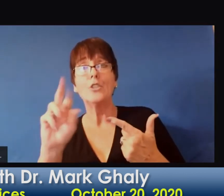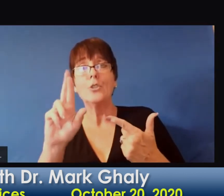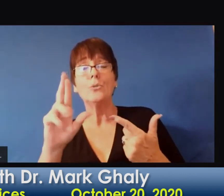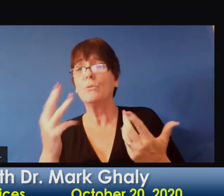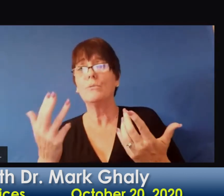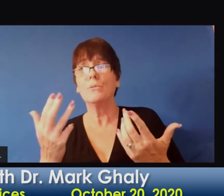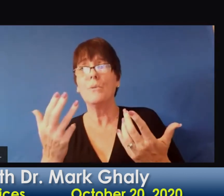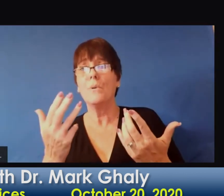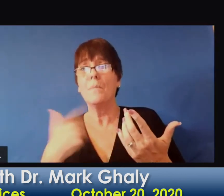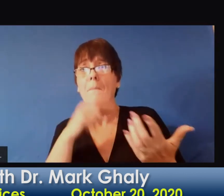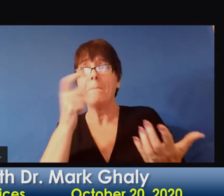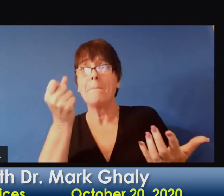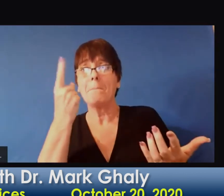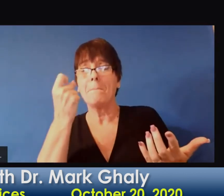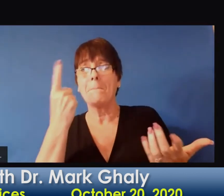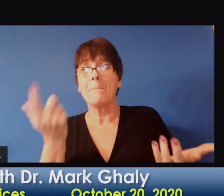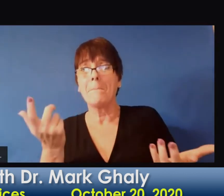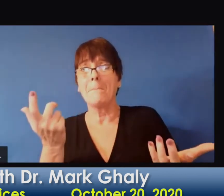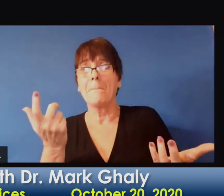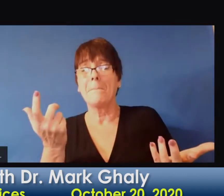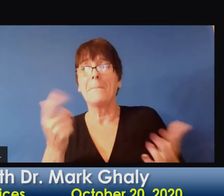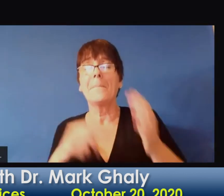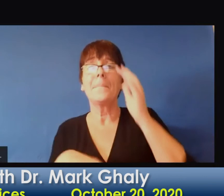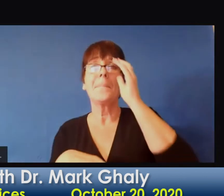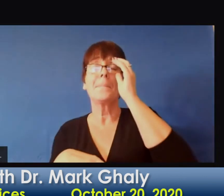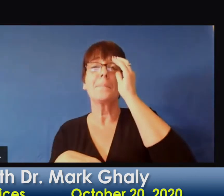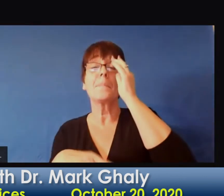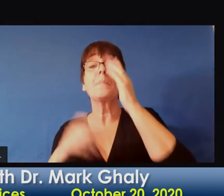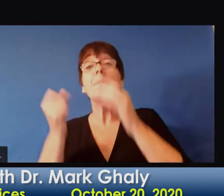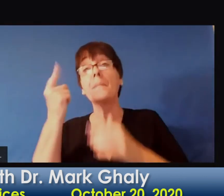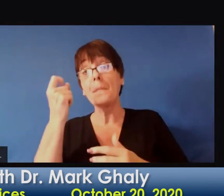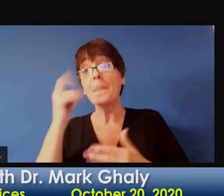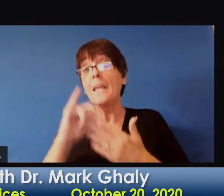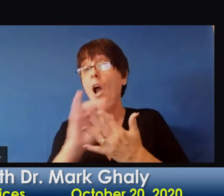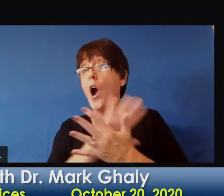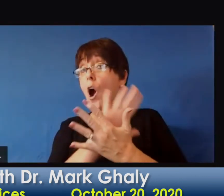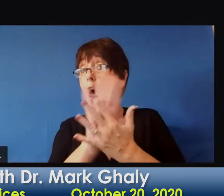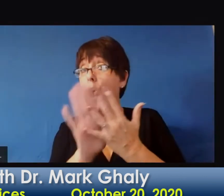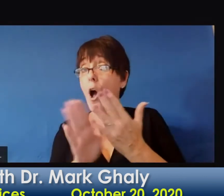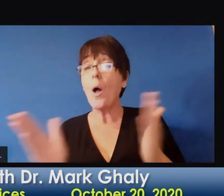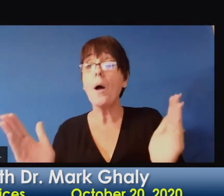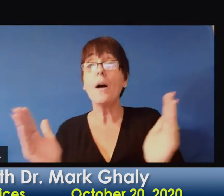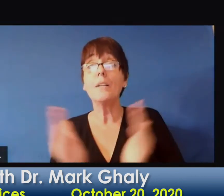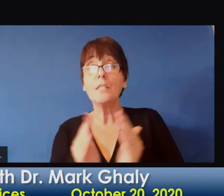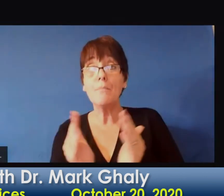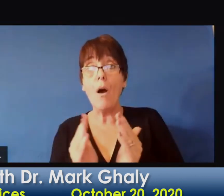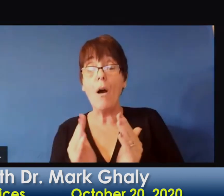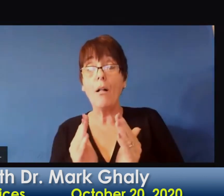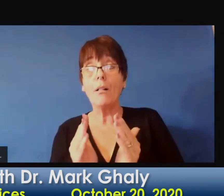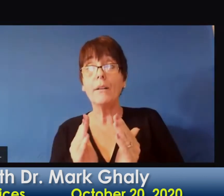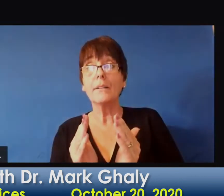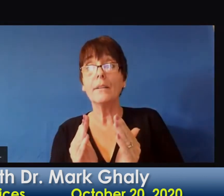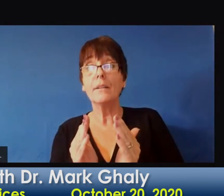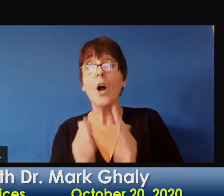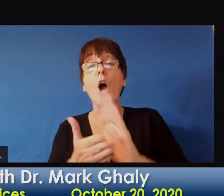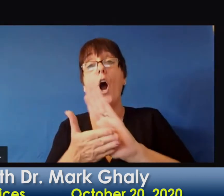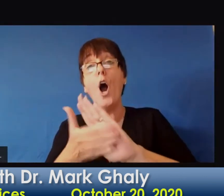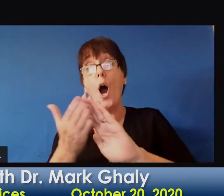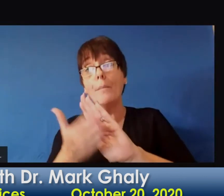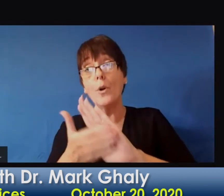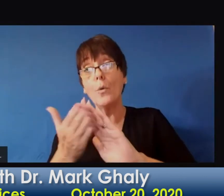Sure. Again, these are all parts of often small,